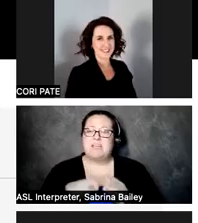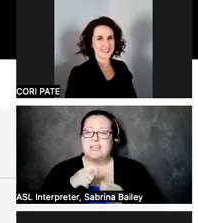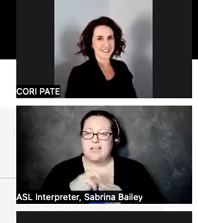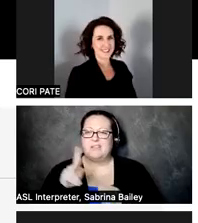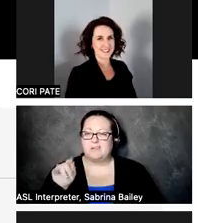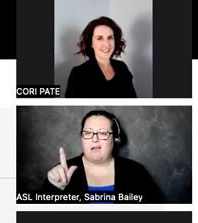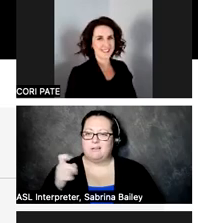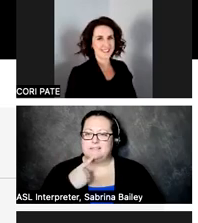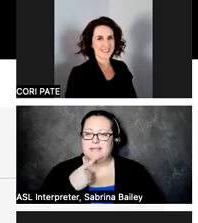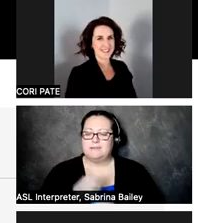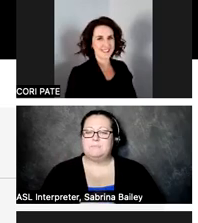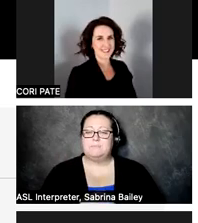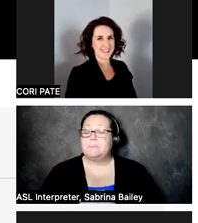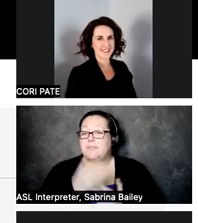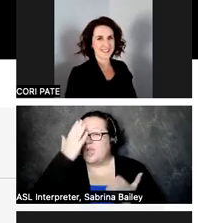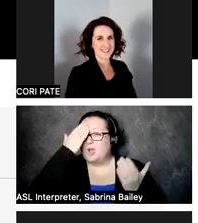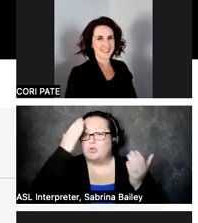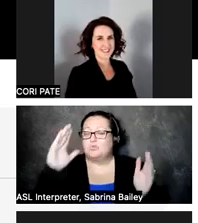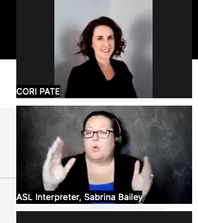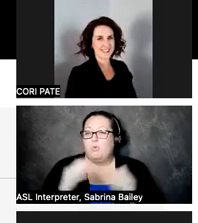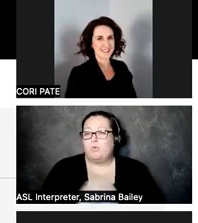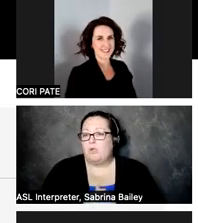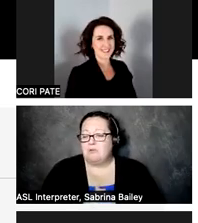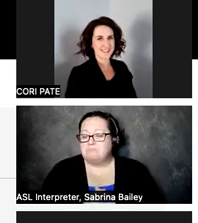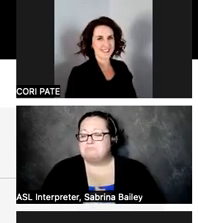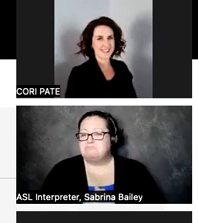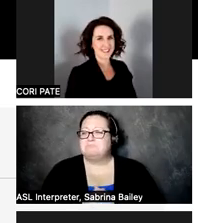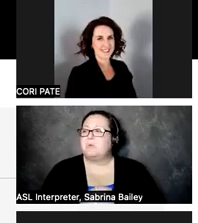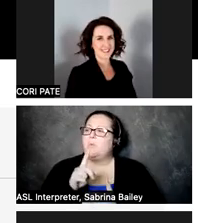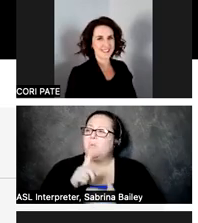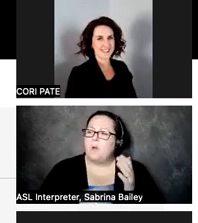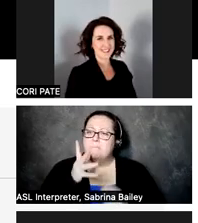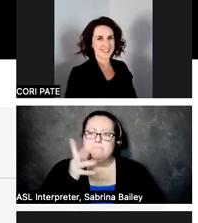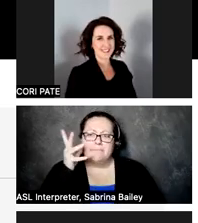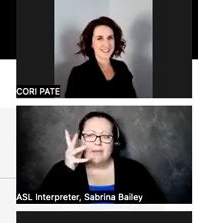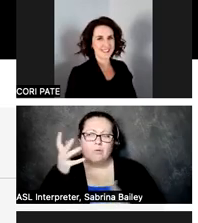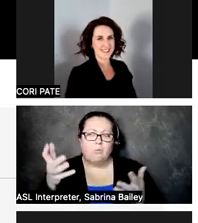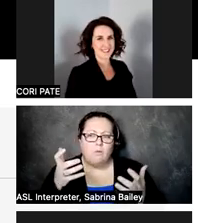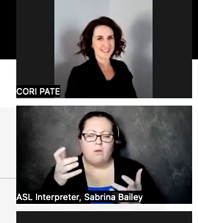said. You don't really know what the parent is looking for or the